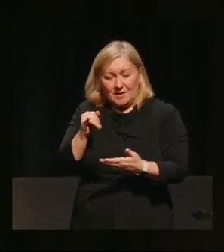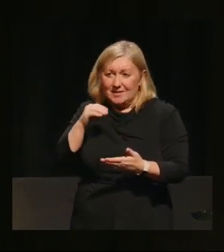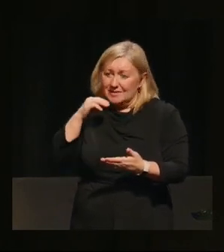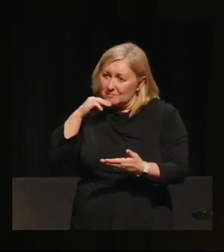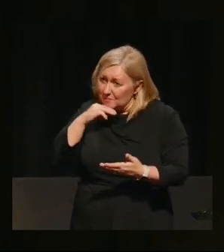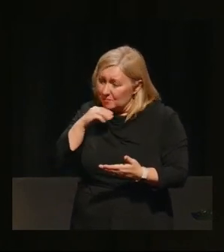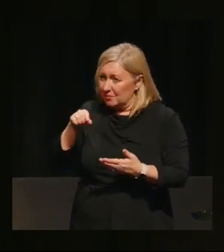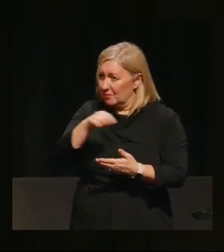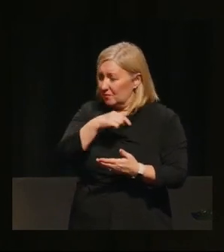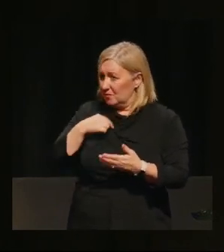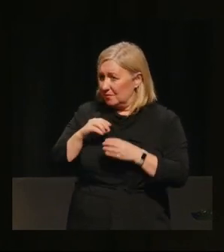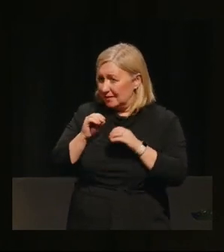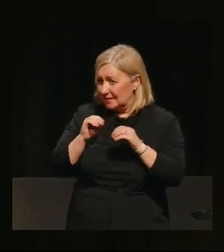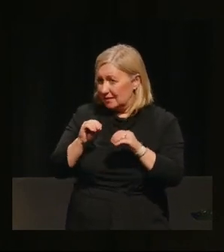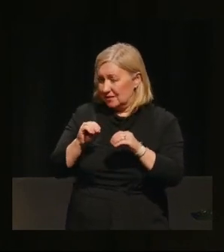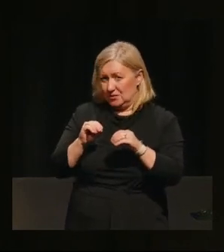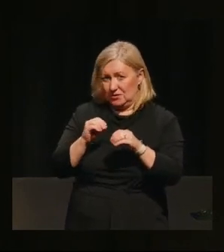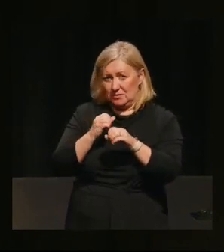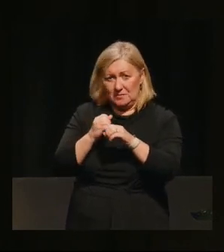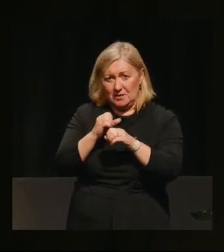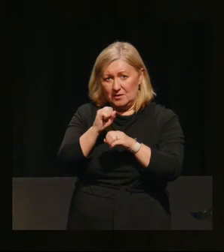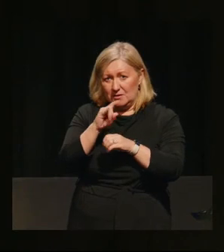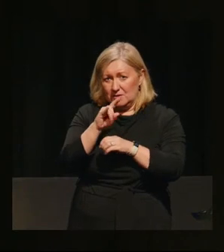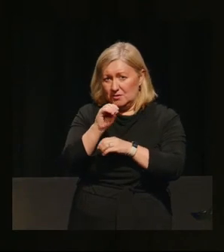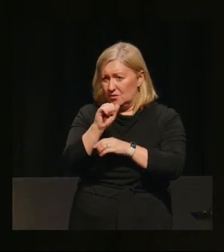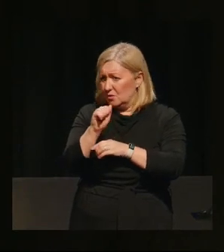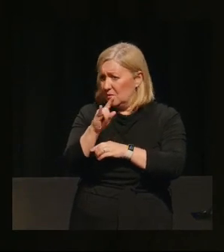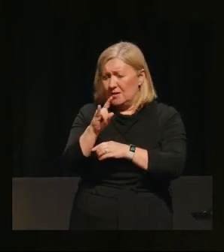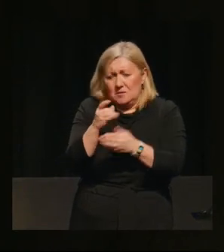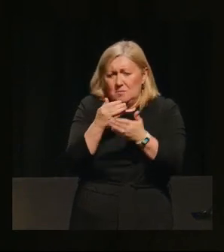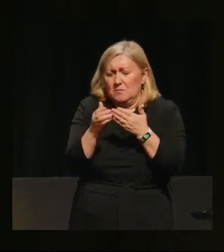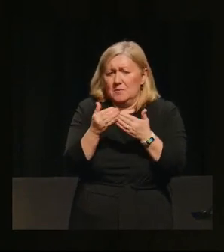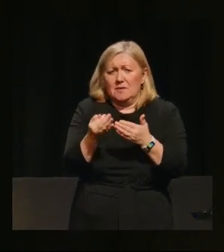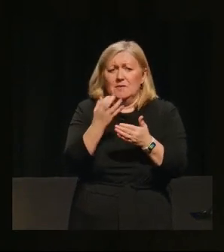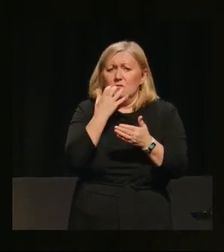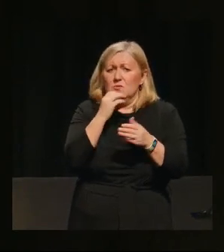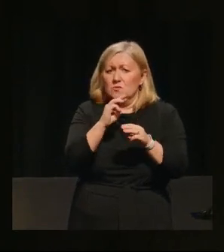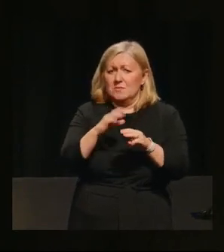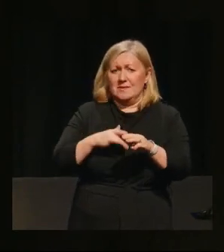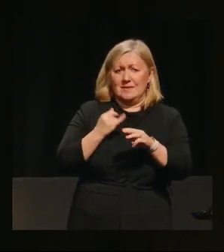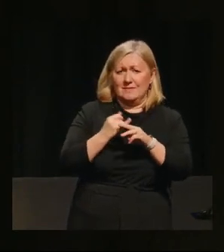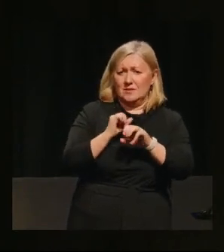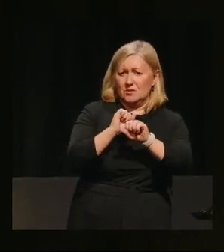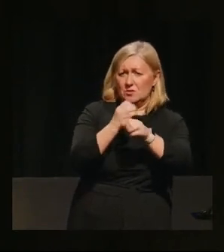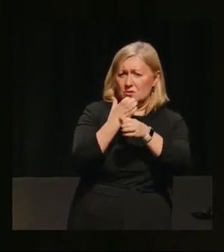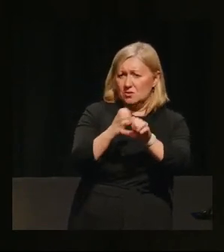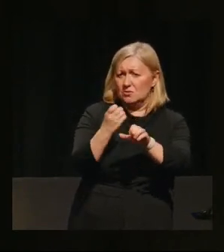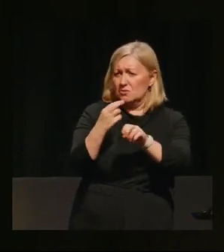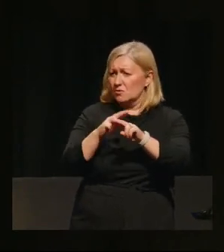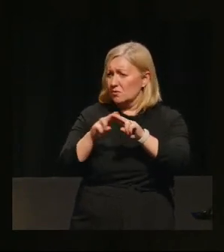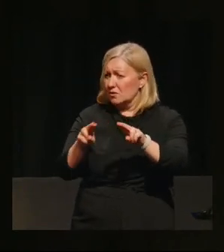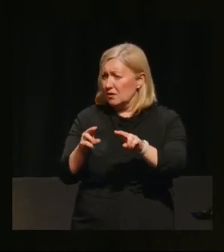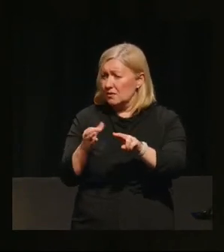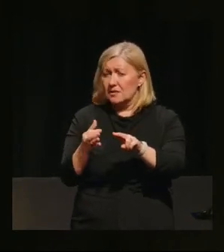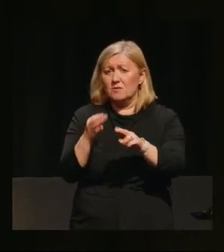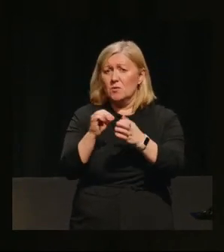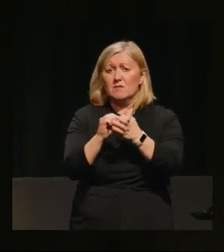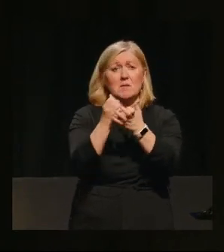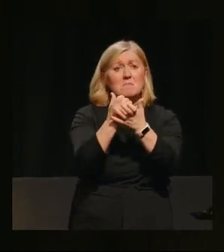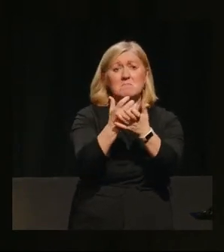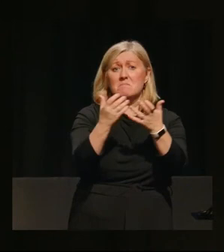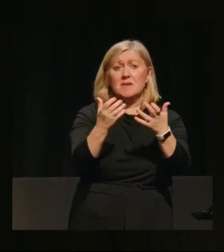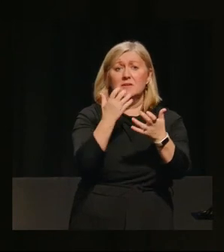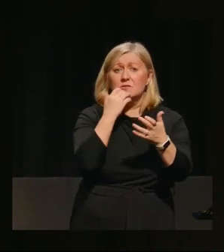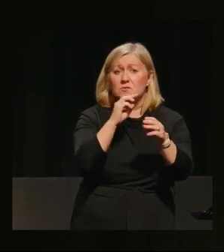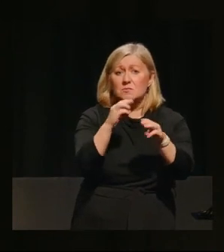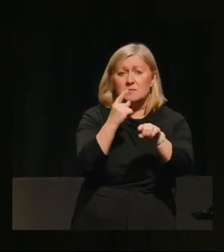Shoah, whether there are Jews in your respective countries or not, whether there are many or few or none